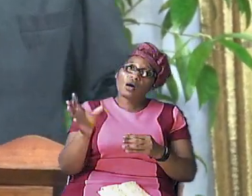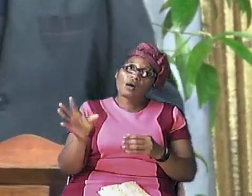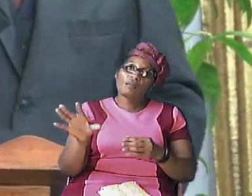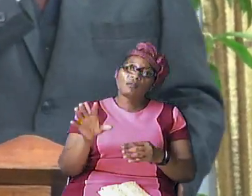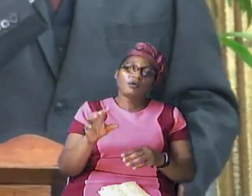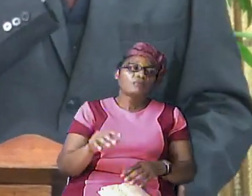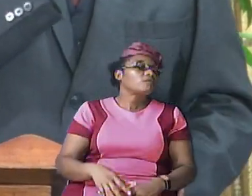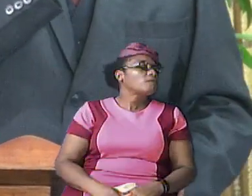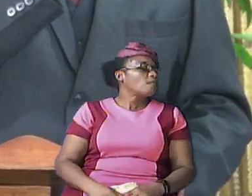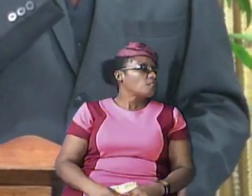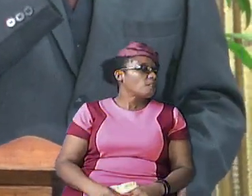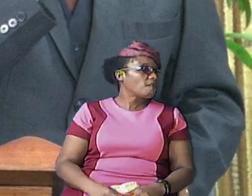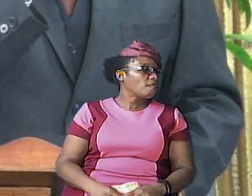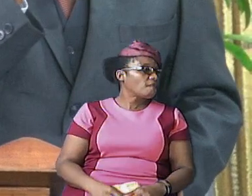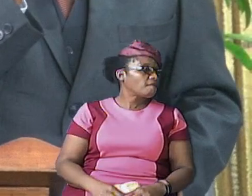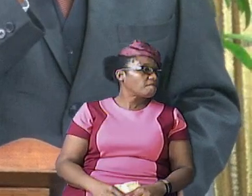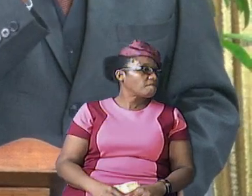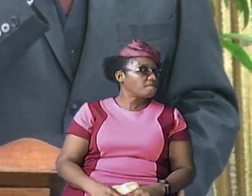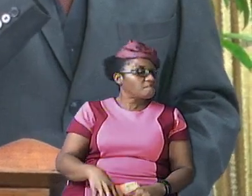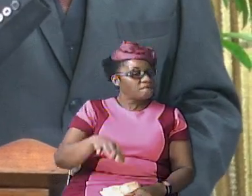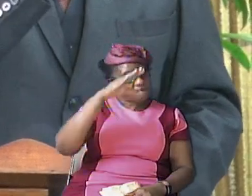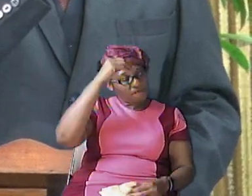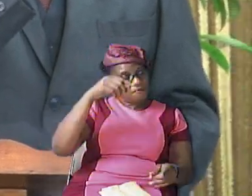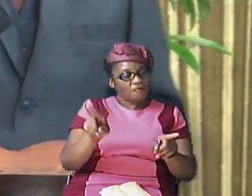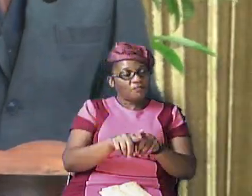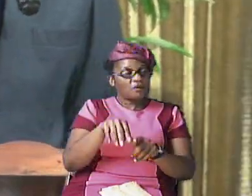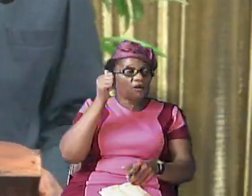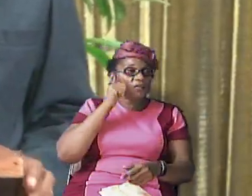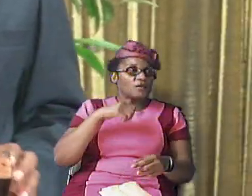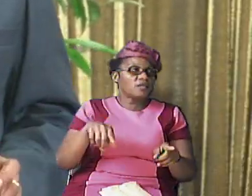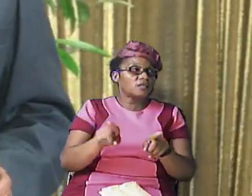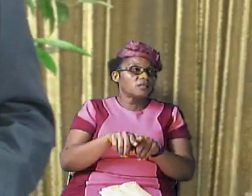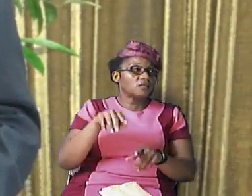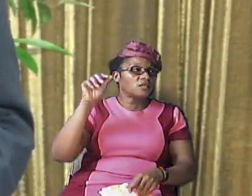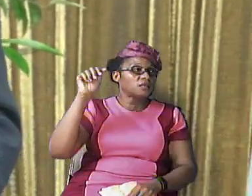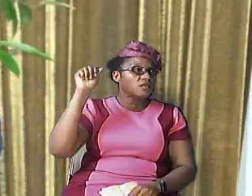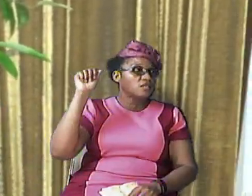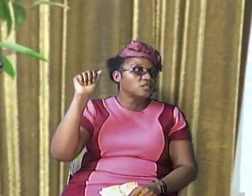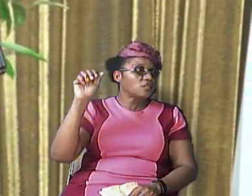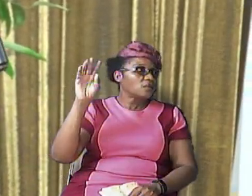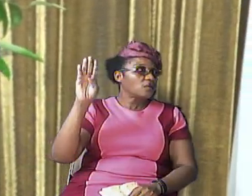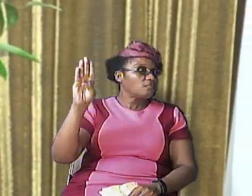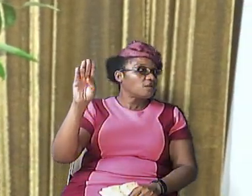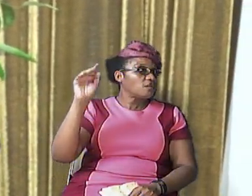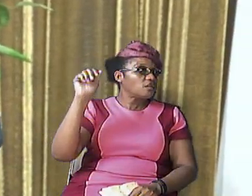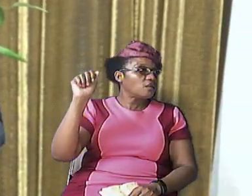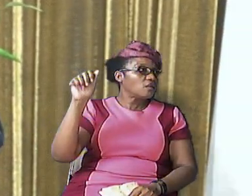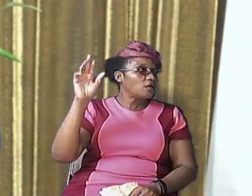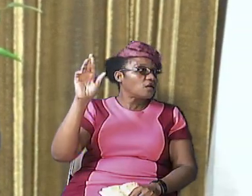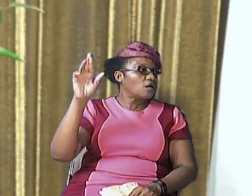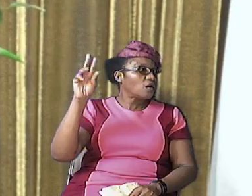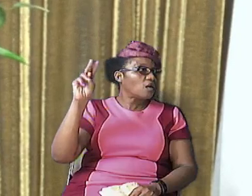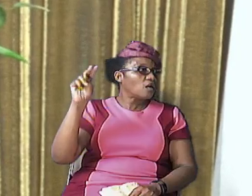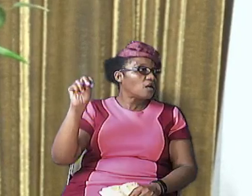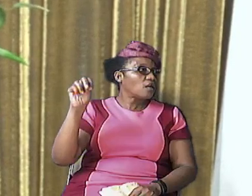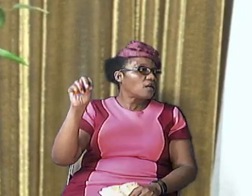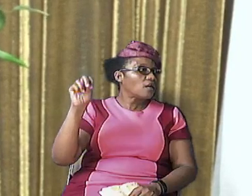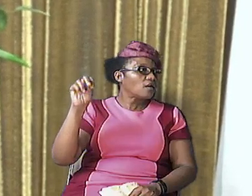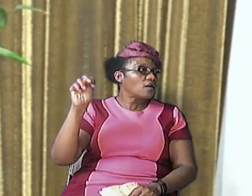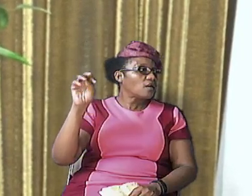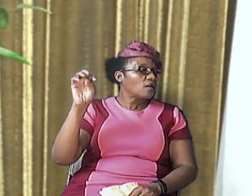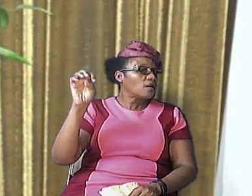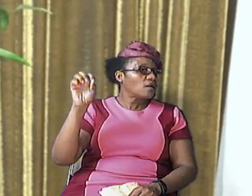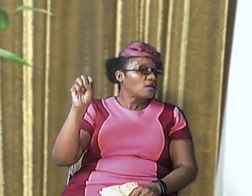angles. Mighty God. Is that brother and sister Barnswell, Dennis? Mighty God. Aren't they